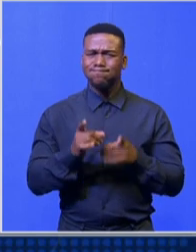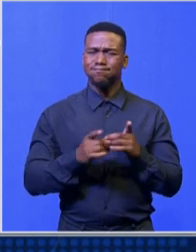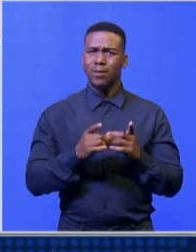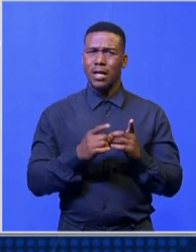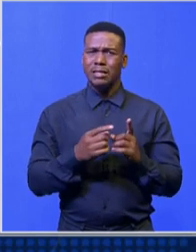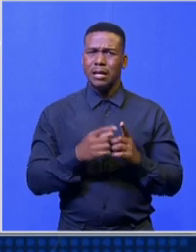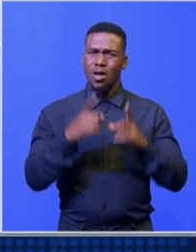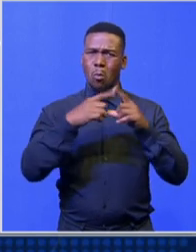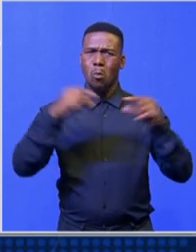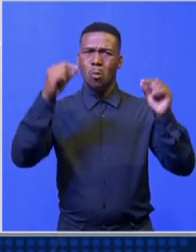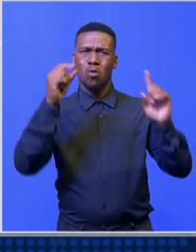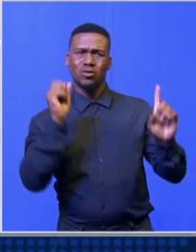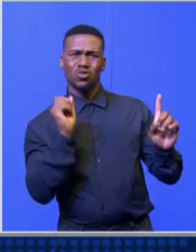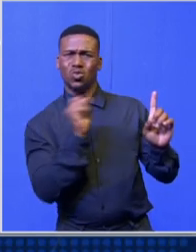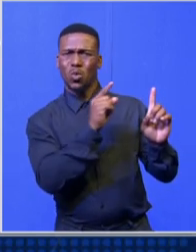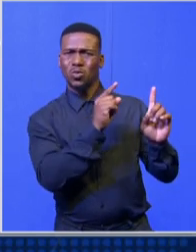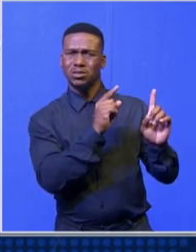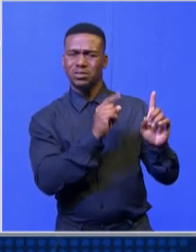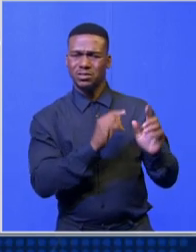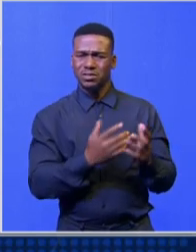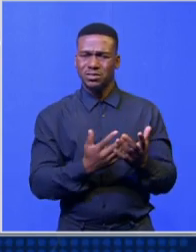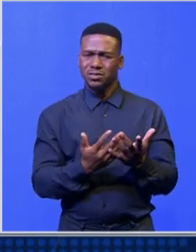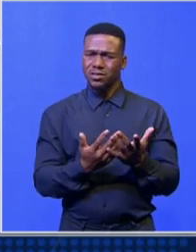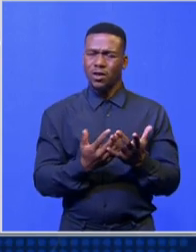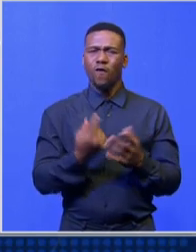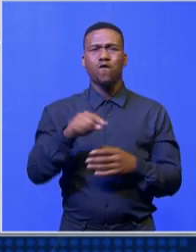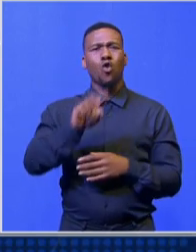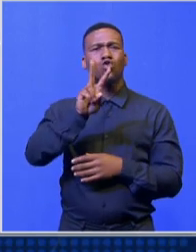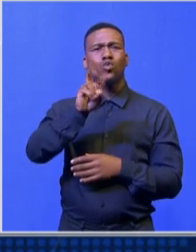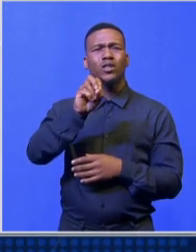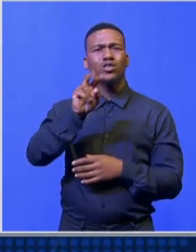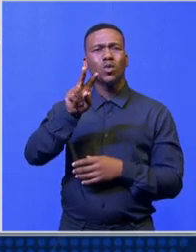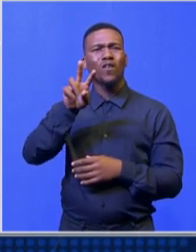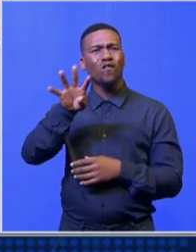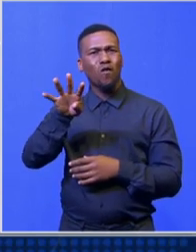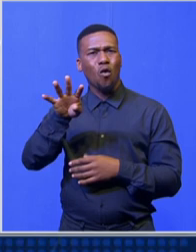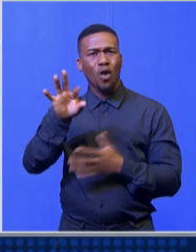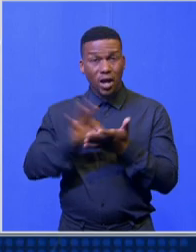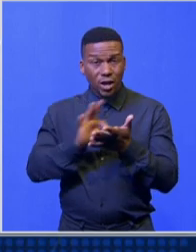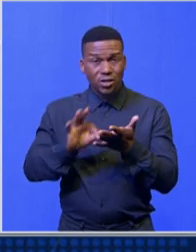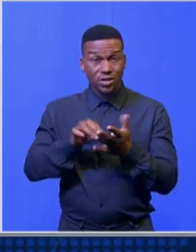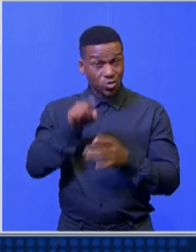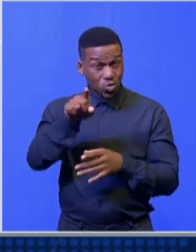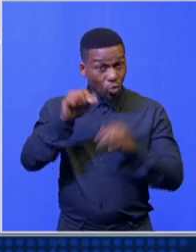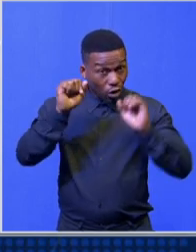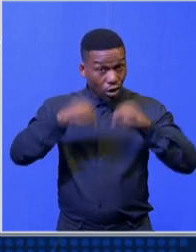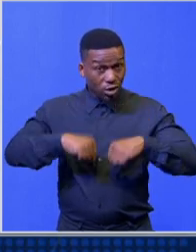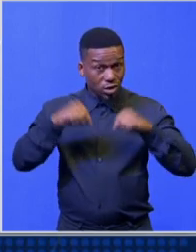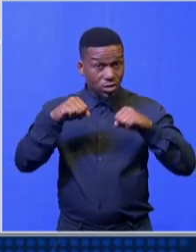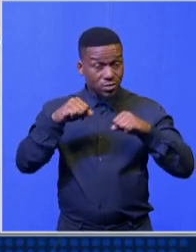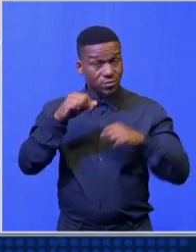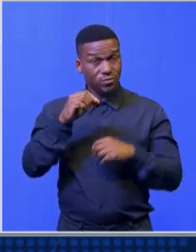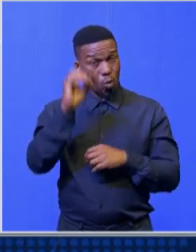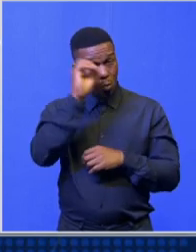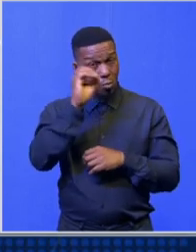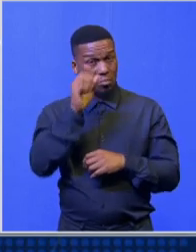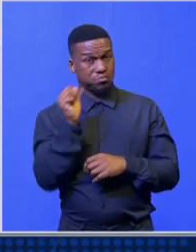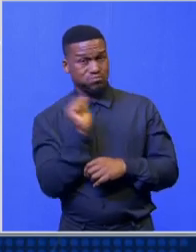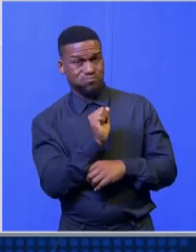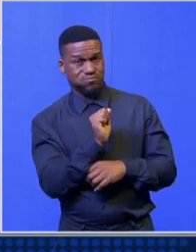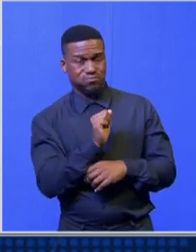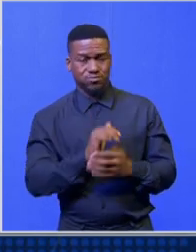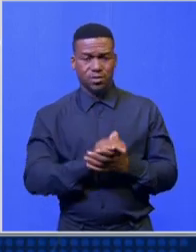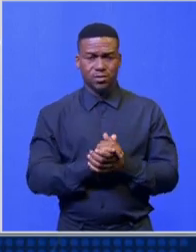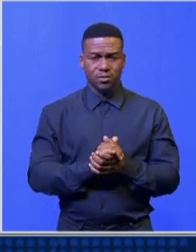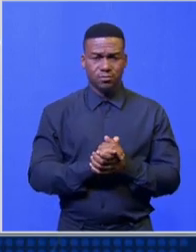moonshot pact, their launch into the 2024 elections. Tell me if you agree with that view. But I think, any